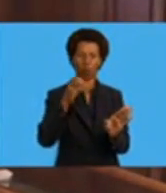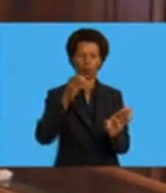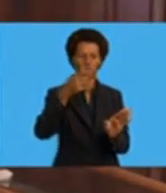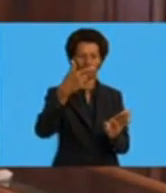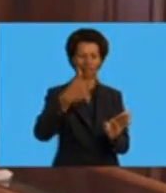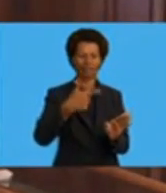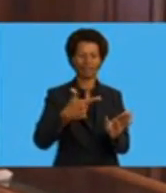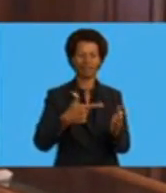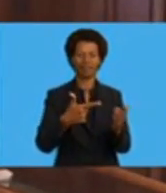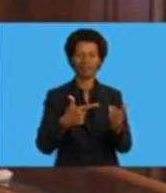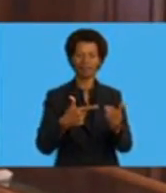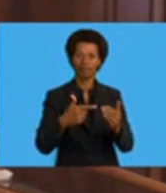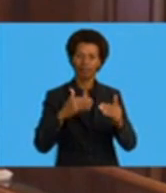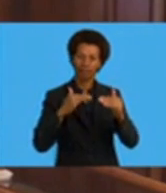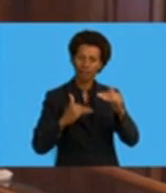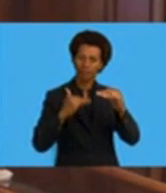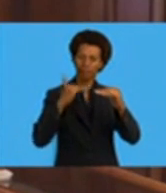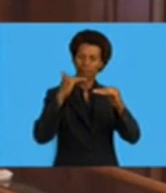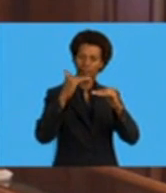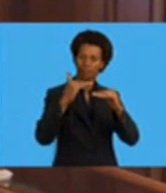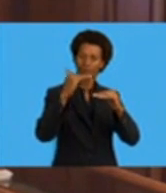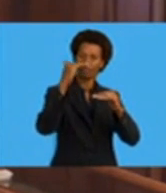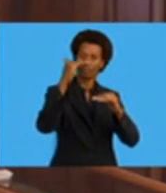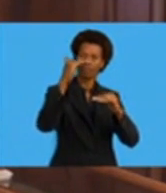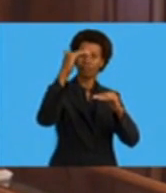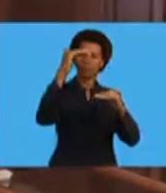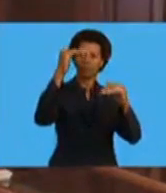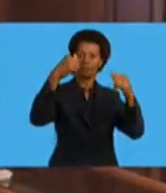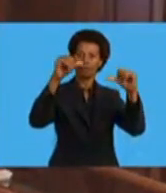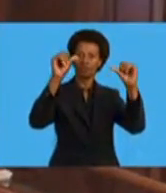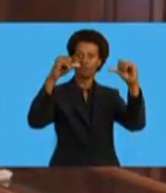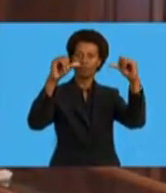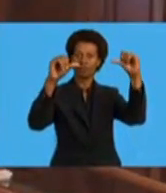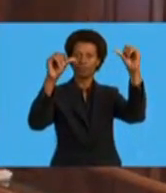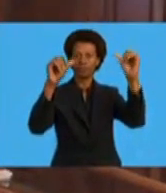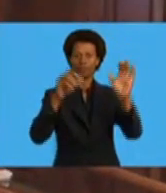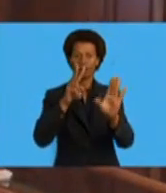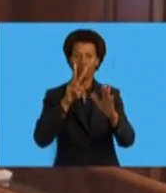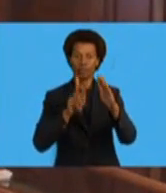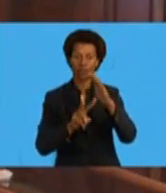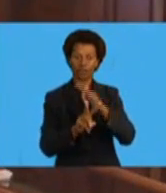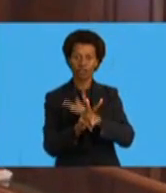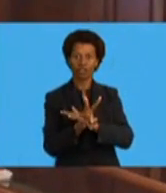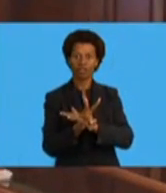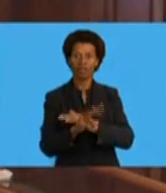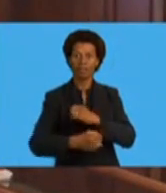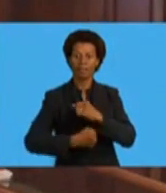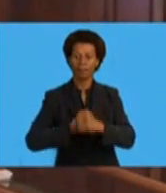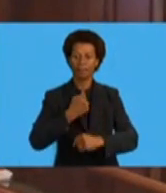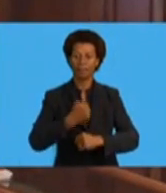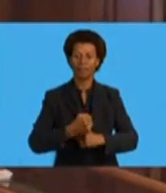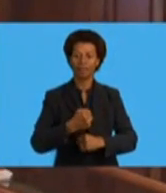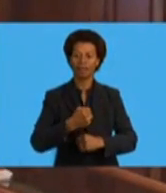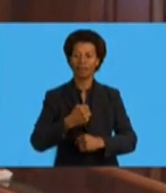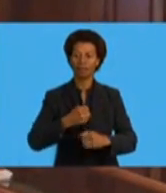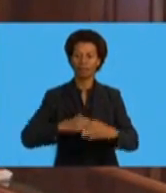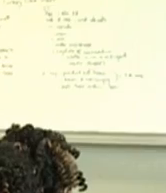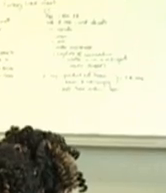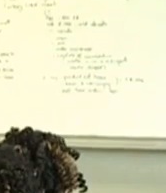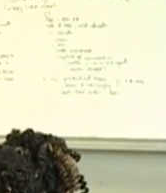in place year by year to achieve our vision of eventually becoming a fully fledged modern nation